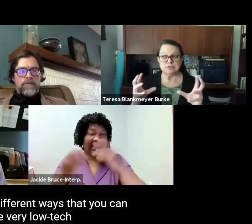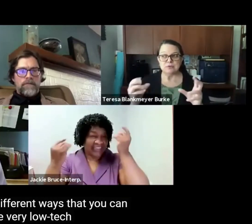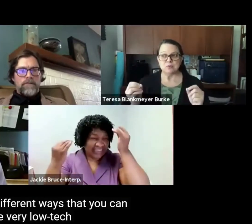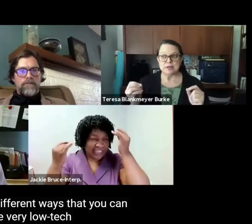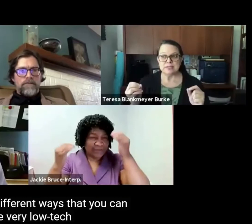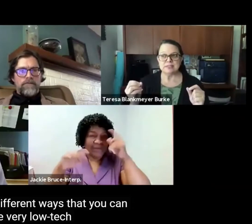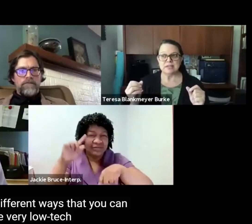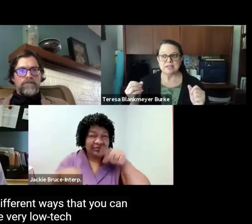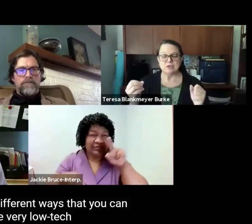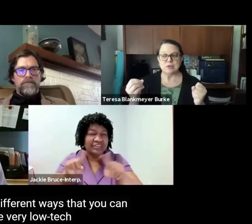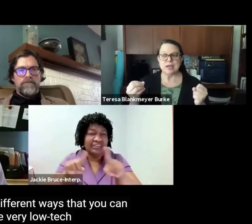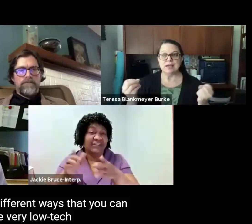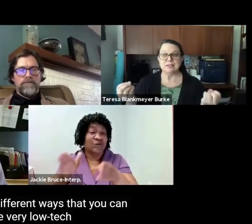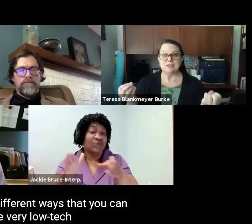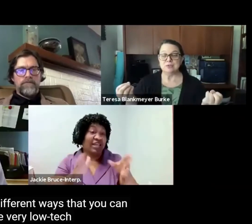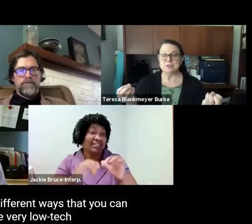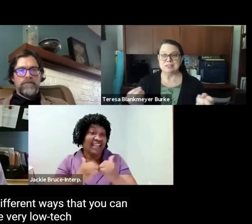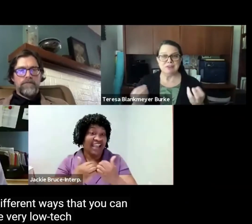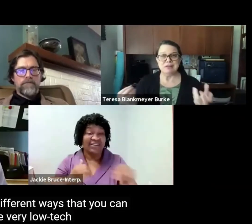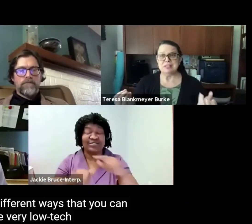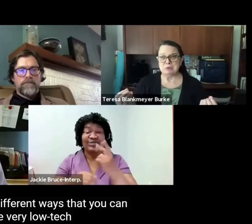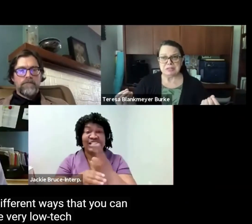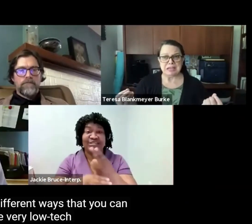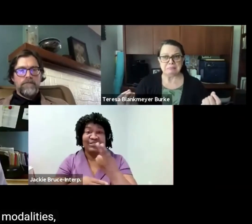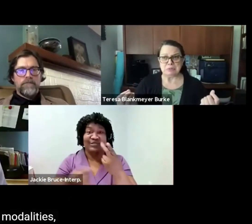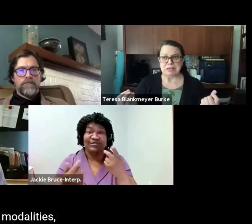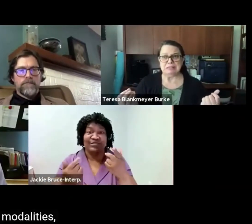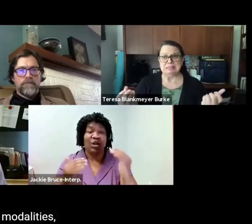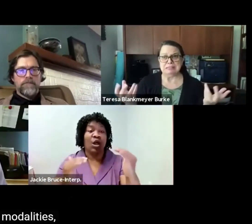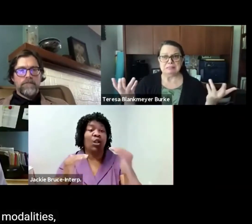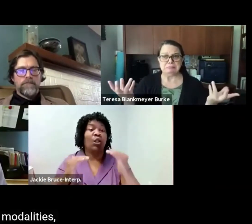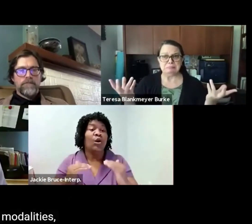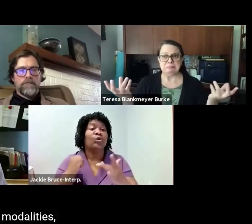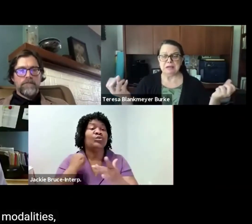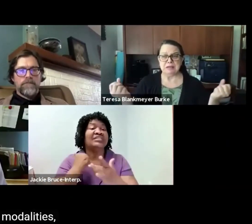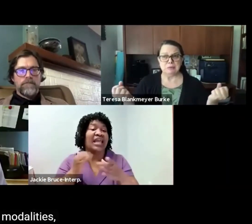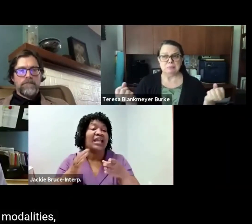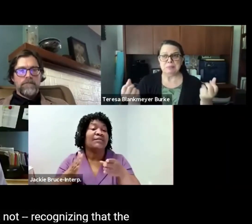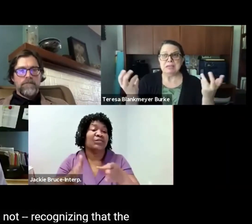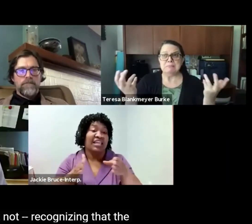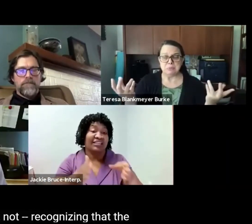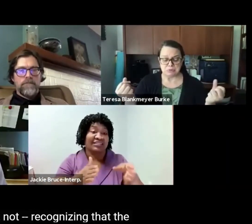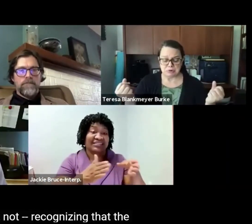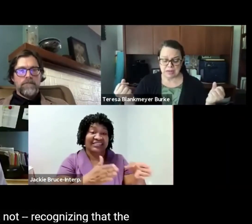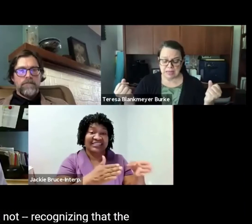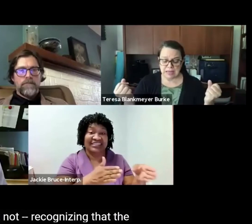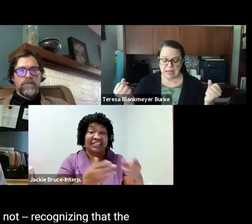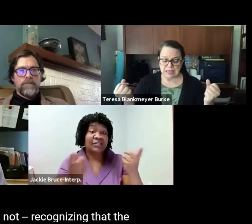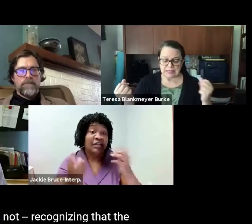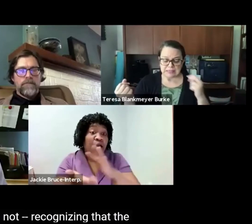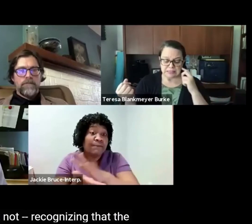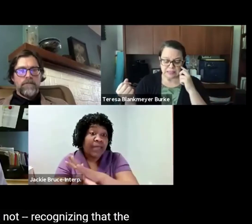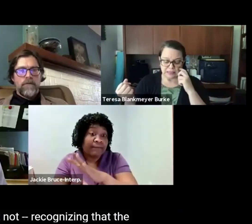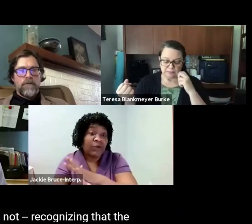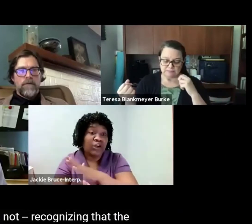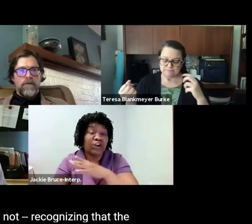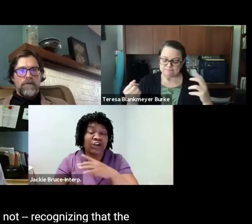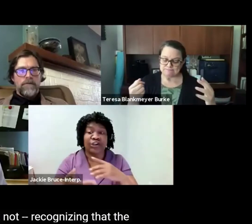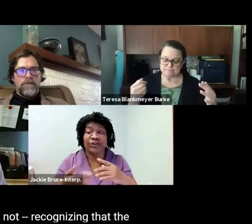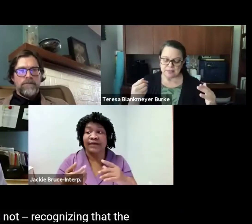all the different ways that you can use things, very low tech modalities, paper, and